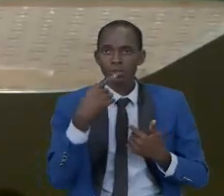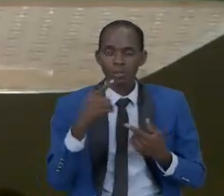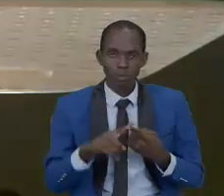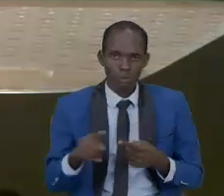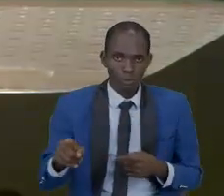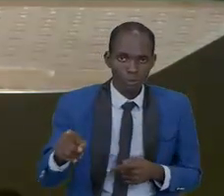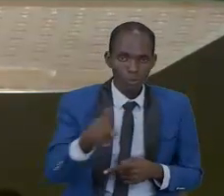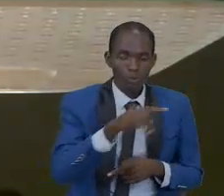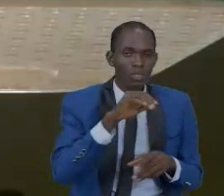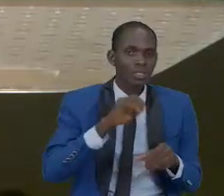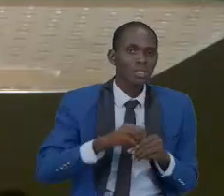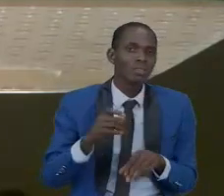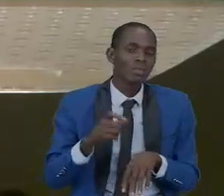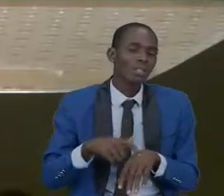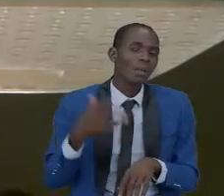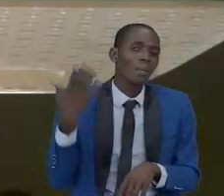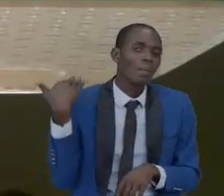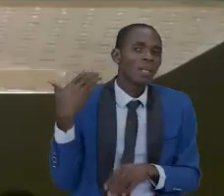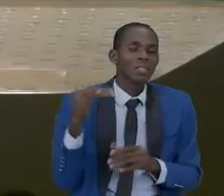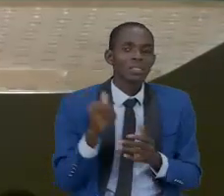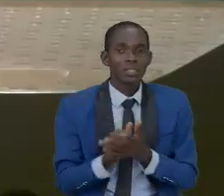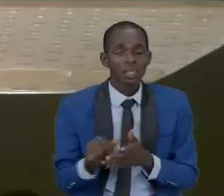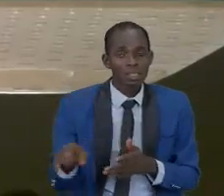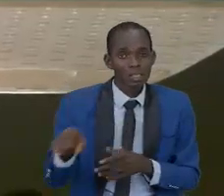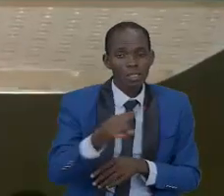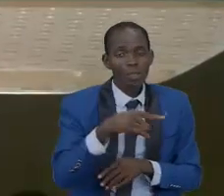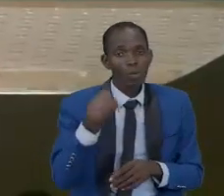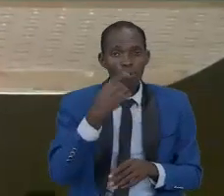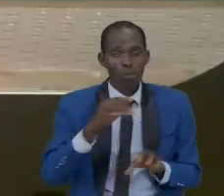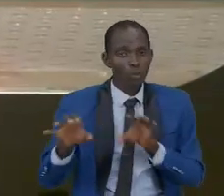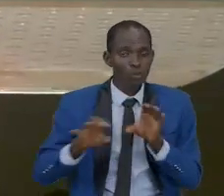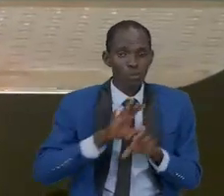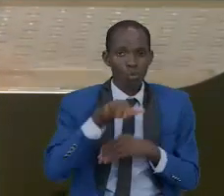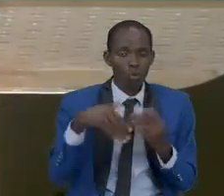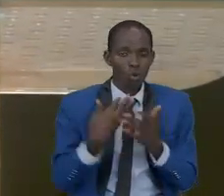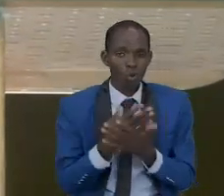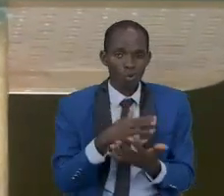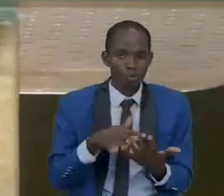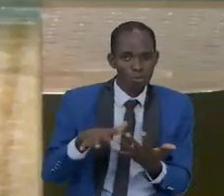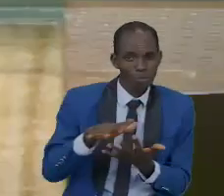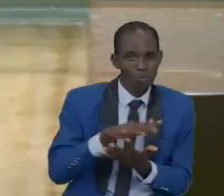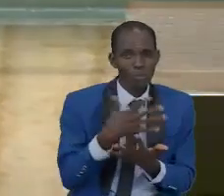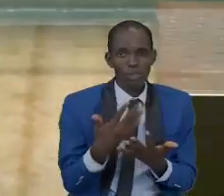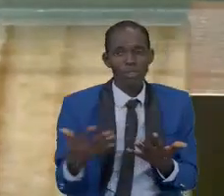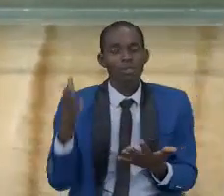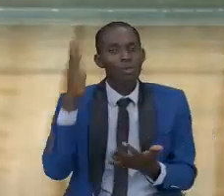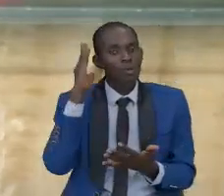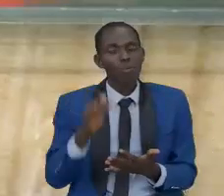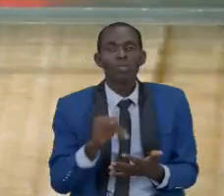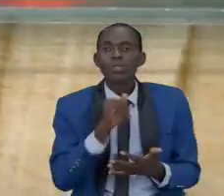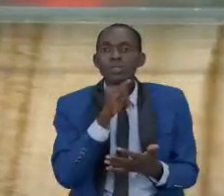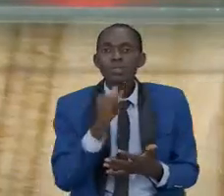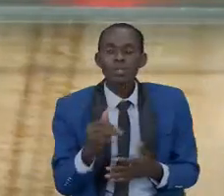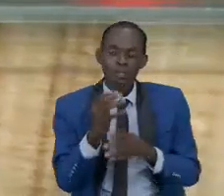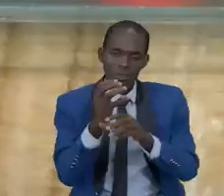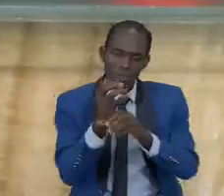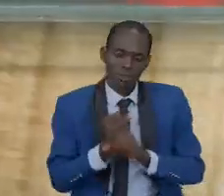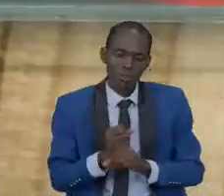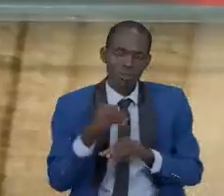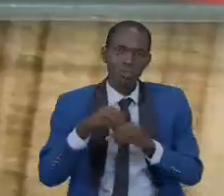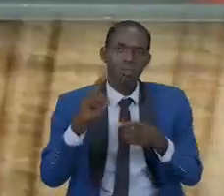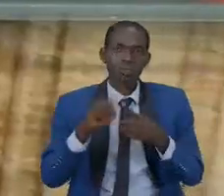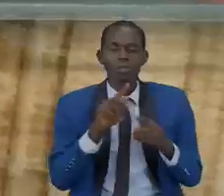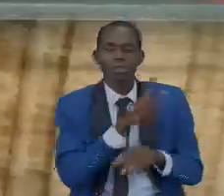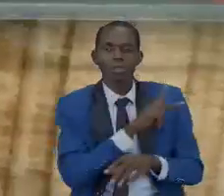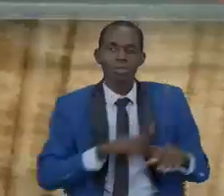in time past that they which do such thing it shall not inherit the kingdom of